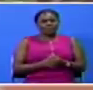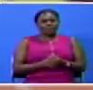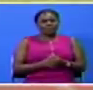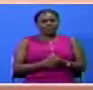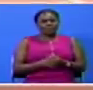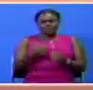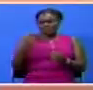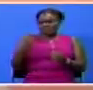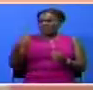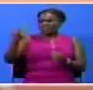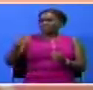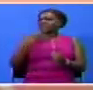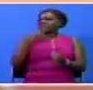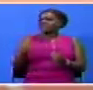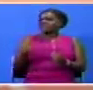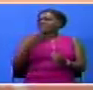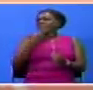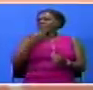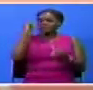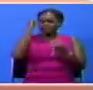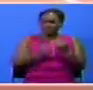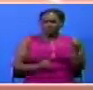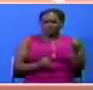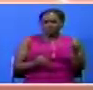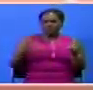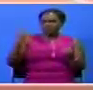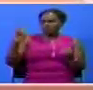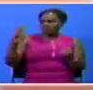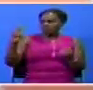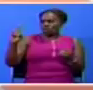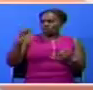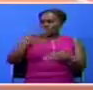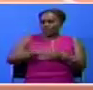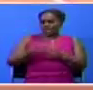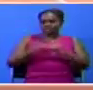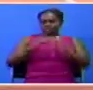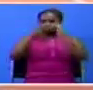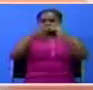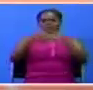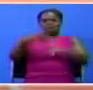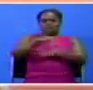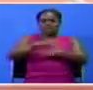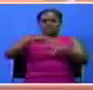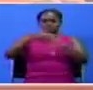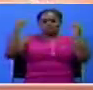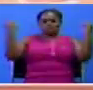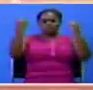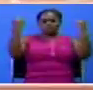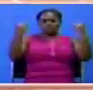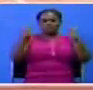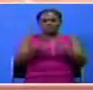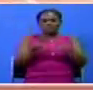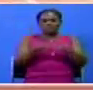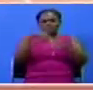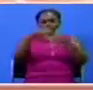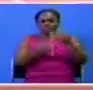In the 1500 meters men final, Charles Imoto won the race, earning himself a ticket to the national championships with hopes of an eventual